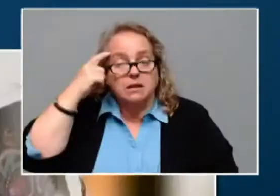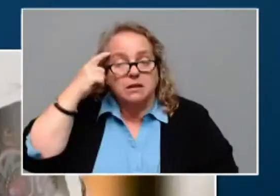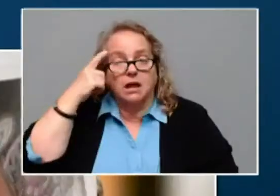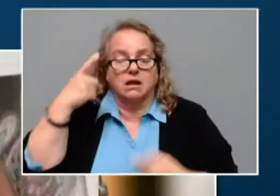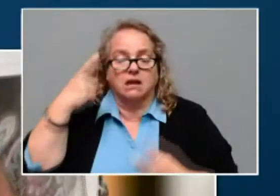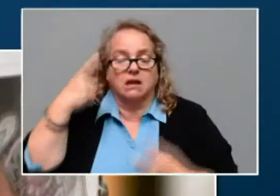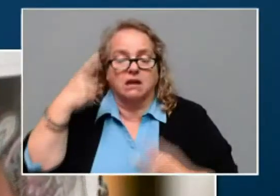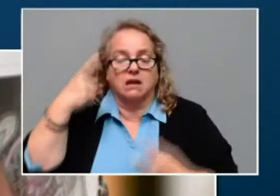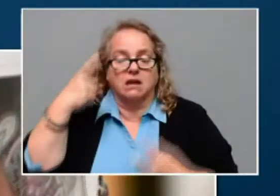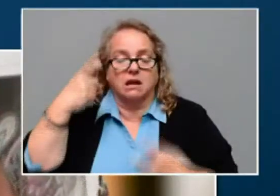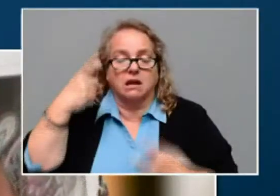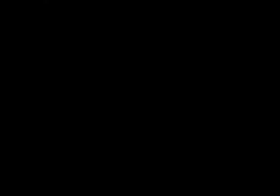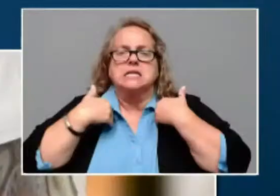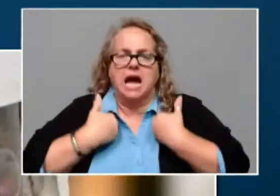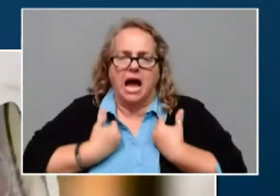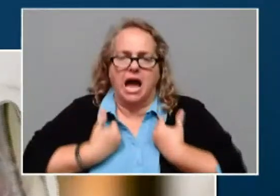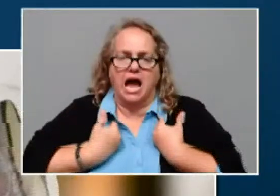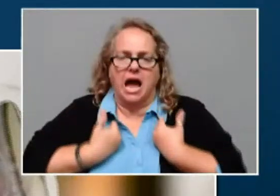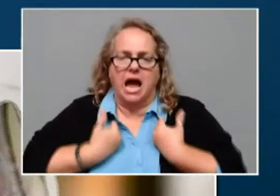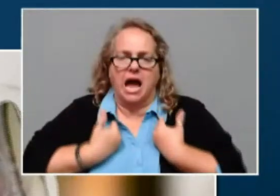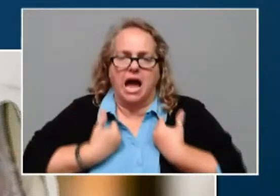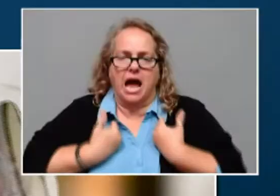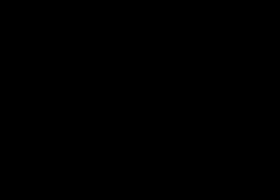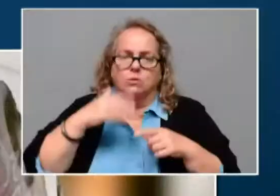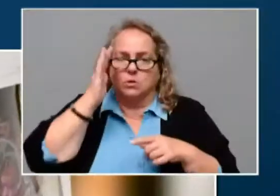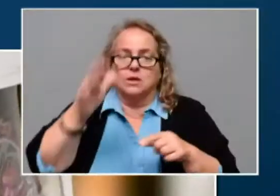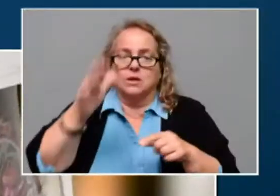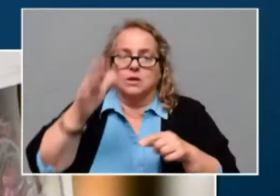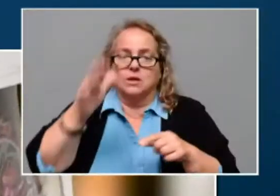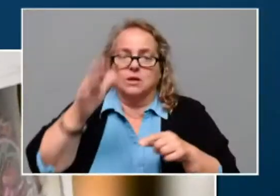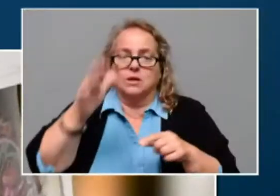will keep fighting, and we will be here for the community.